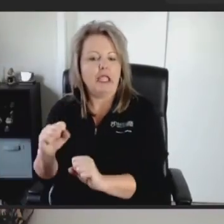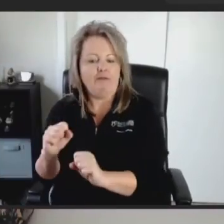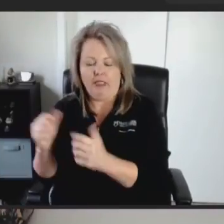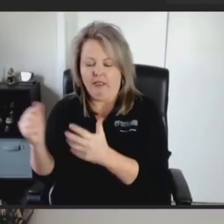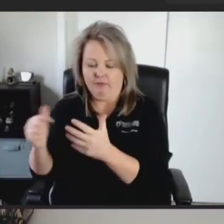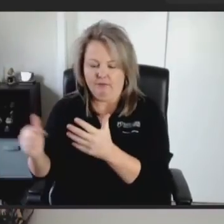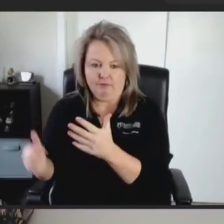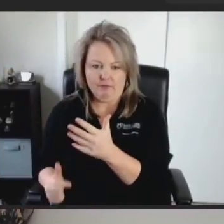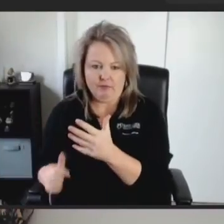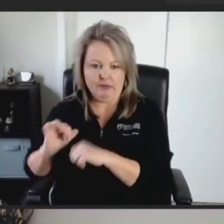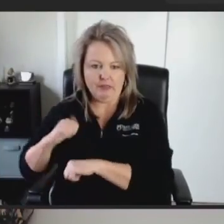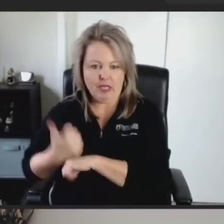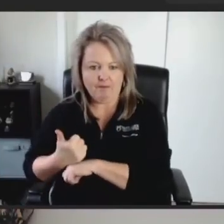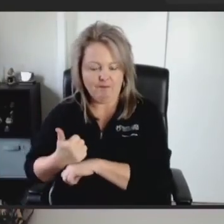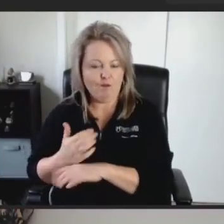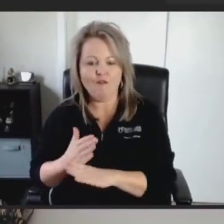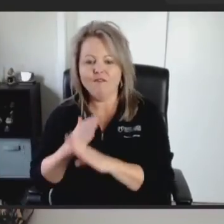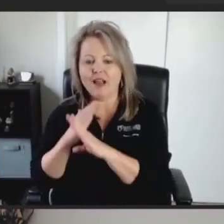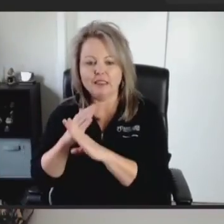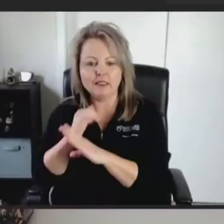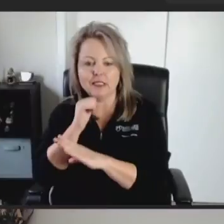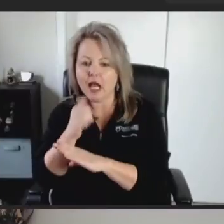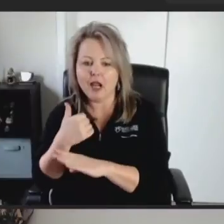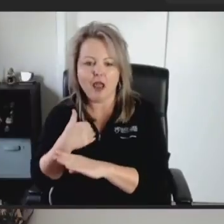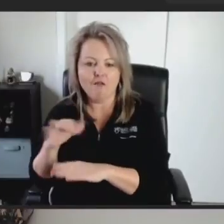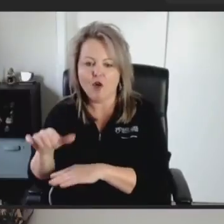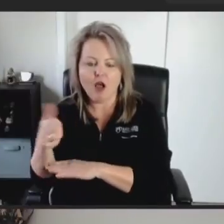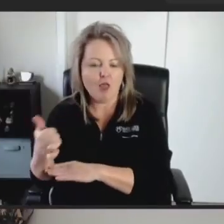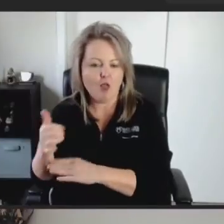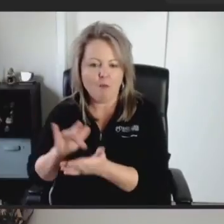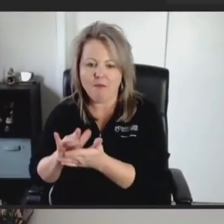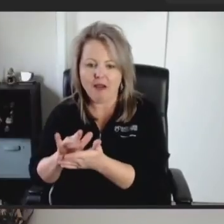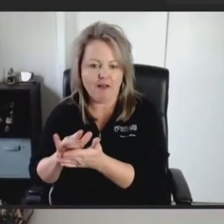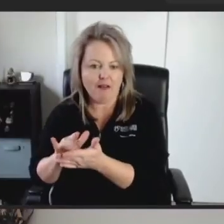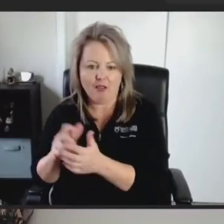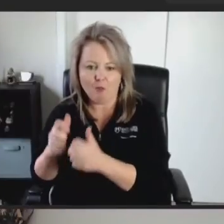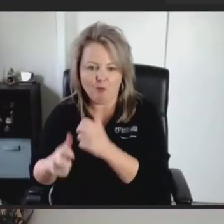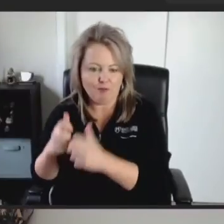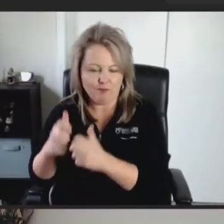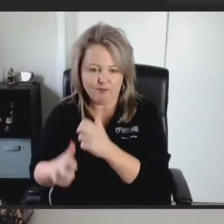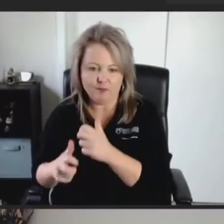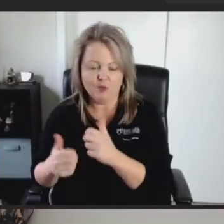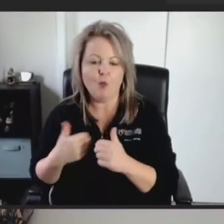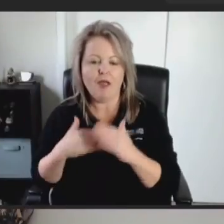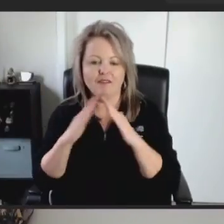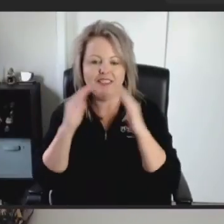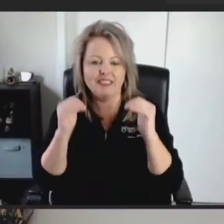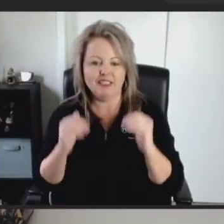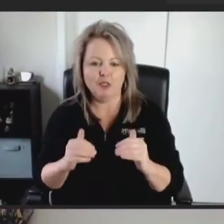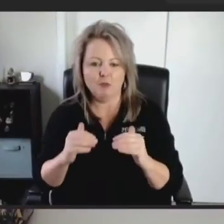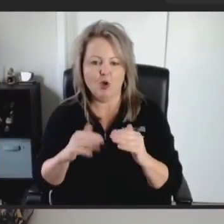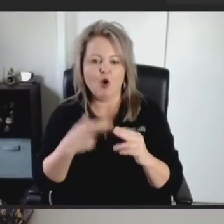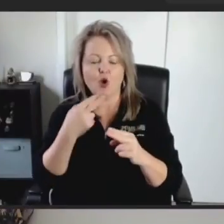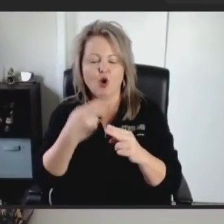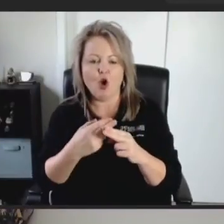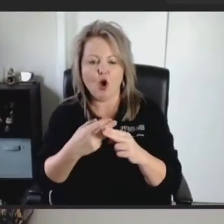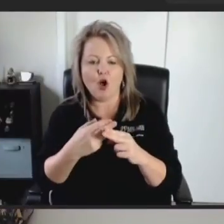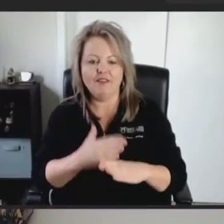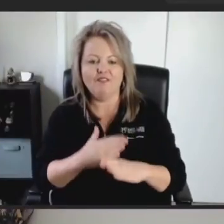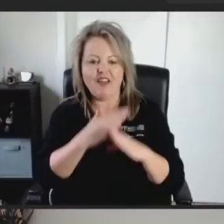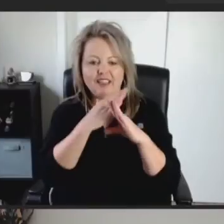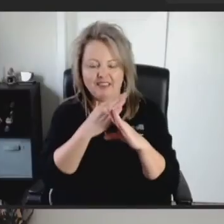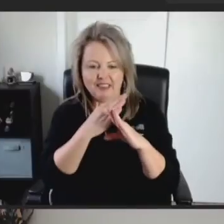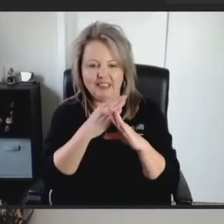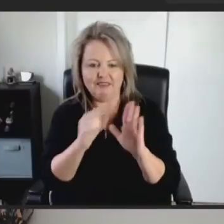have for vaccines that we don't have for any other medical intervention. So we have a system called the Vaccine Adverse Event Reporting System,